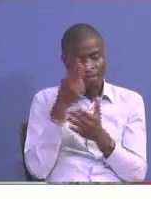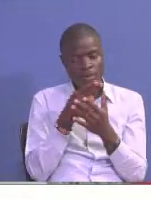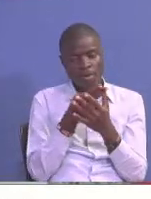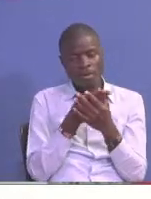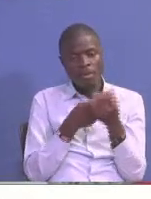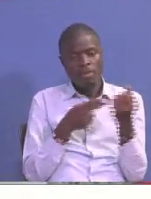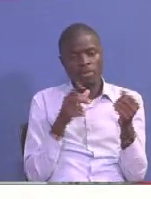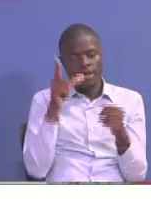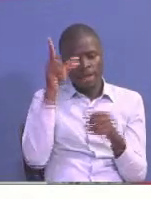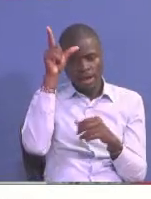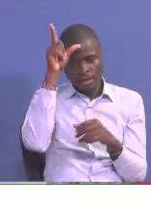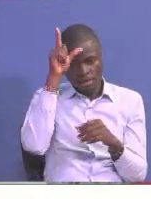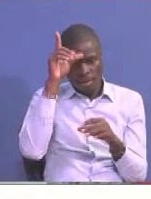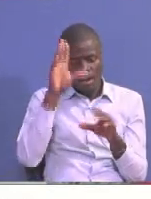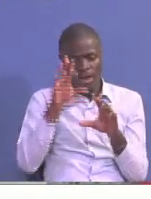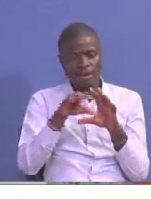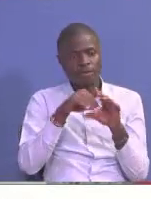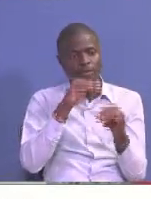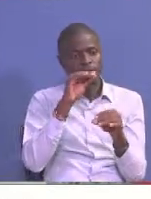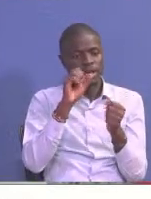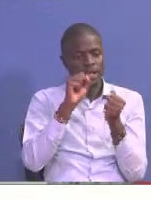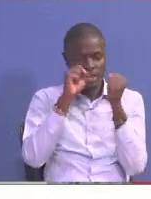foreign students.